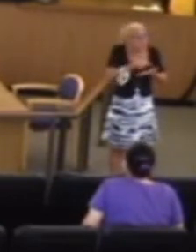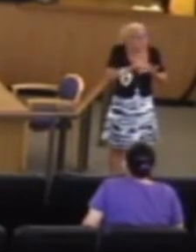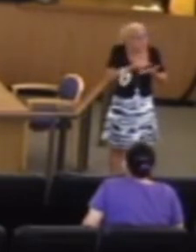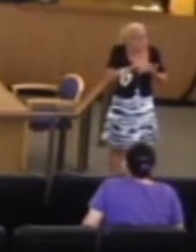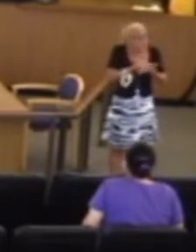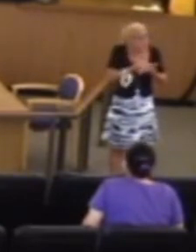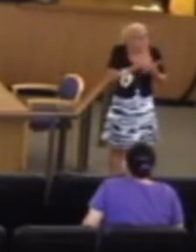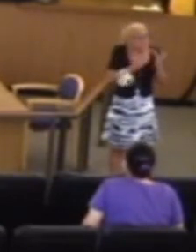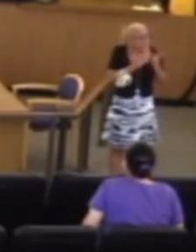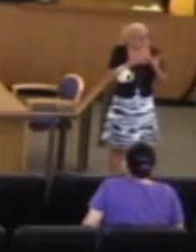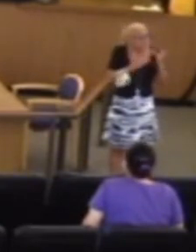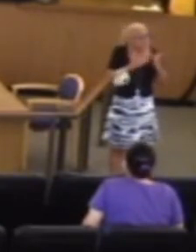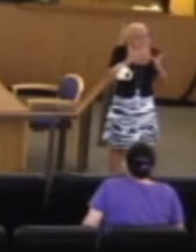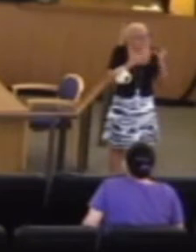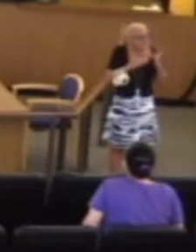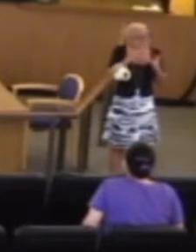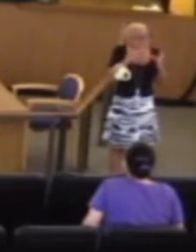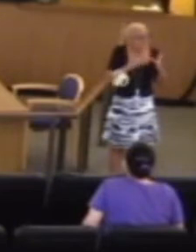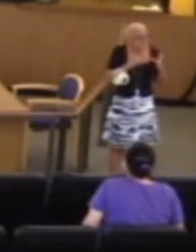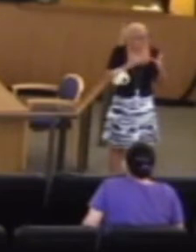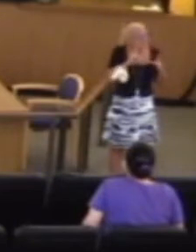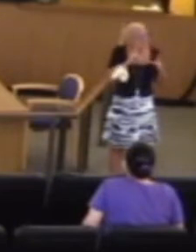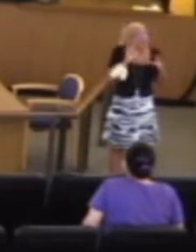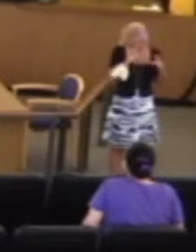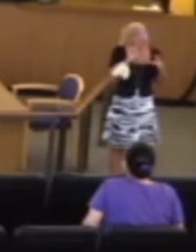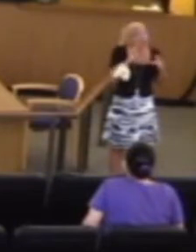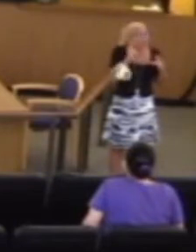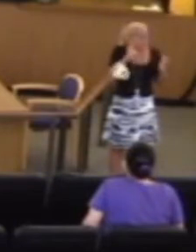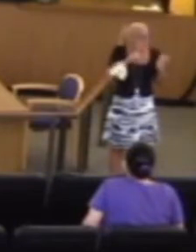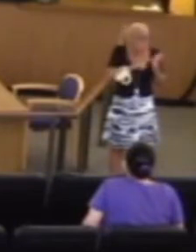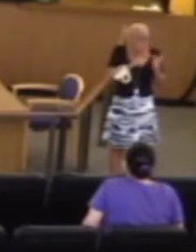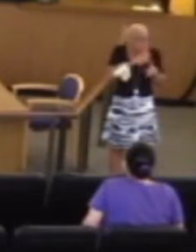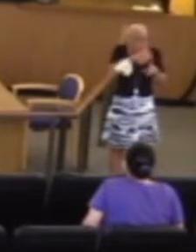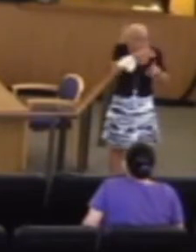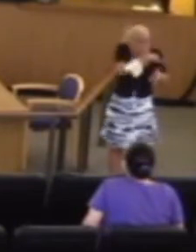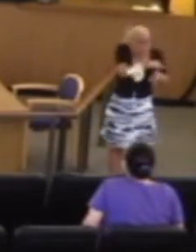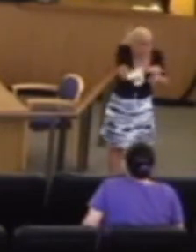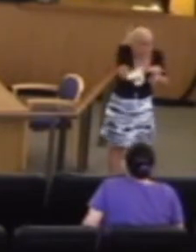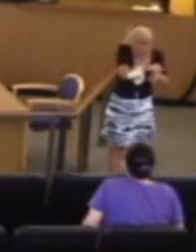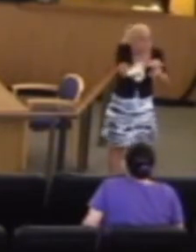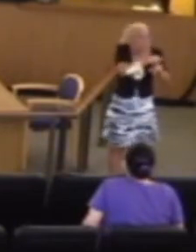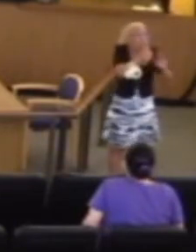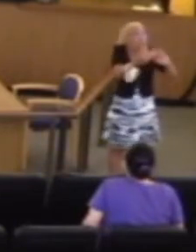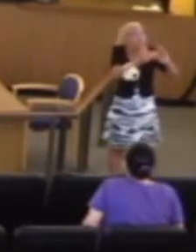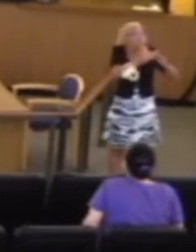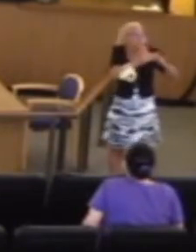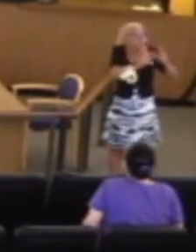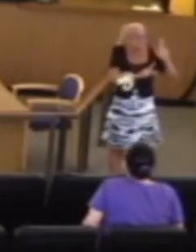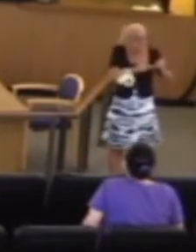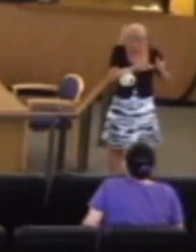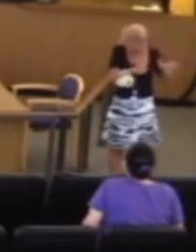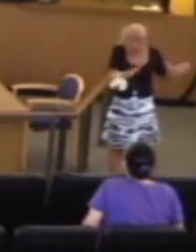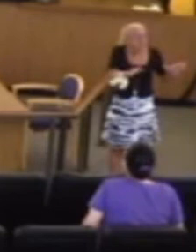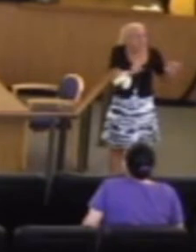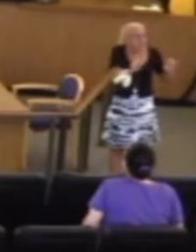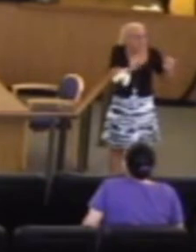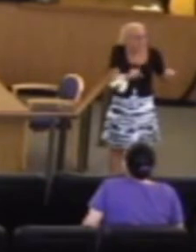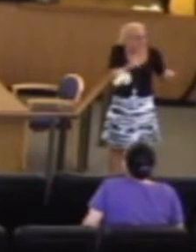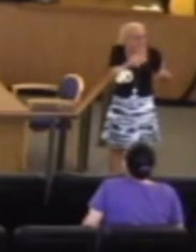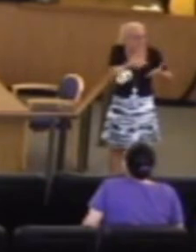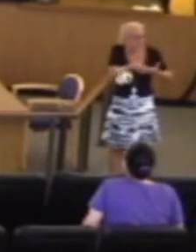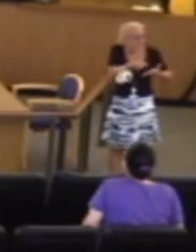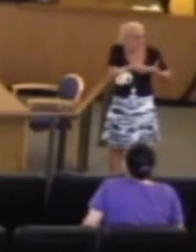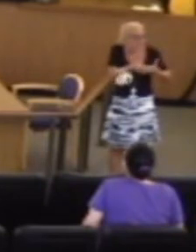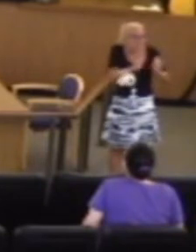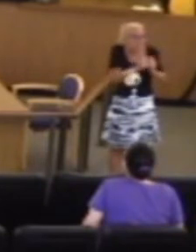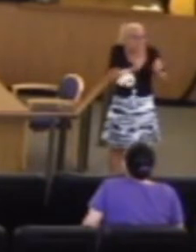stickler, and he really did make a wonderful catch in recognizing, based on the town's population, we are eligible for this funding. So John,